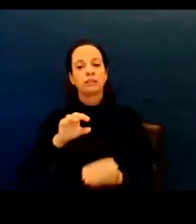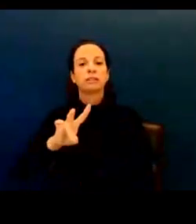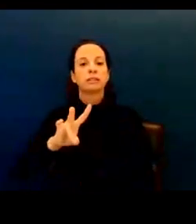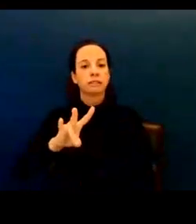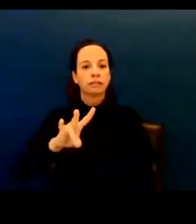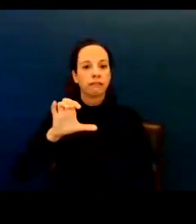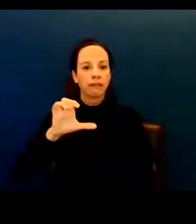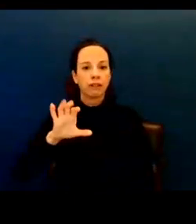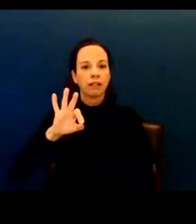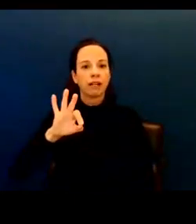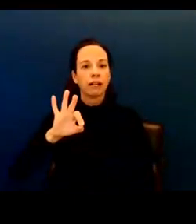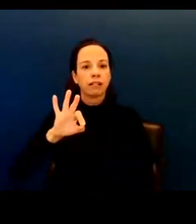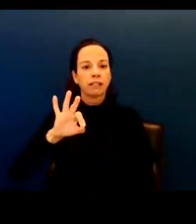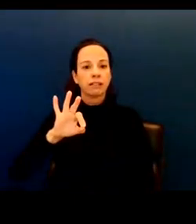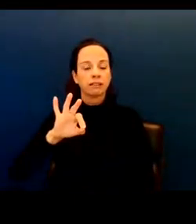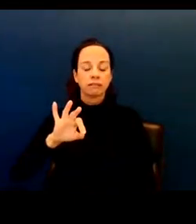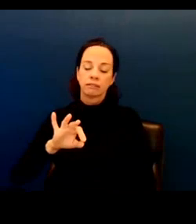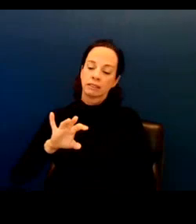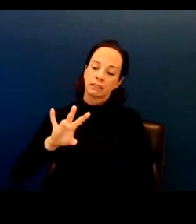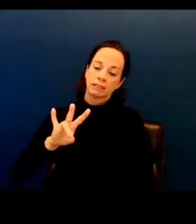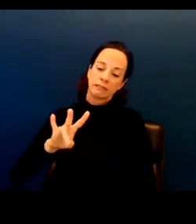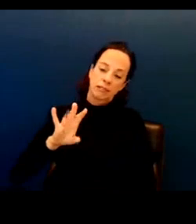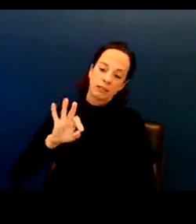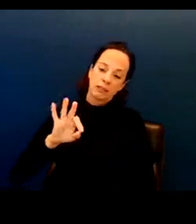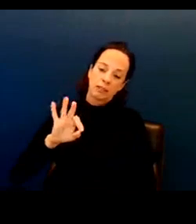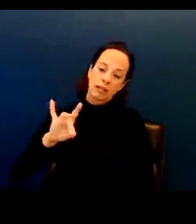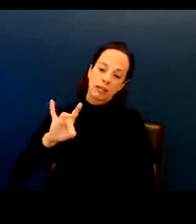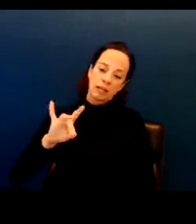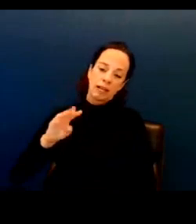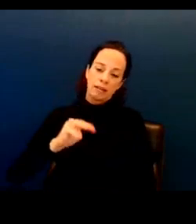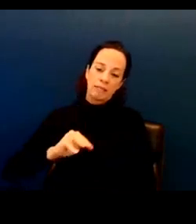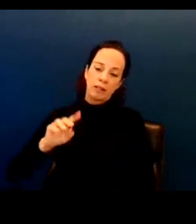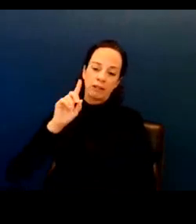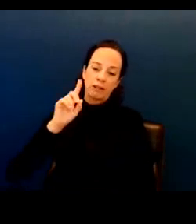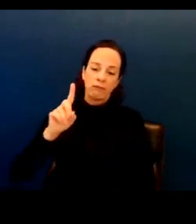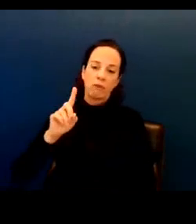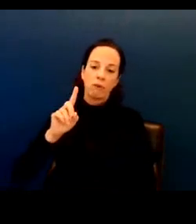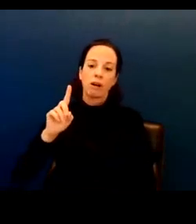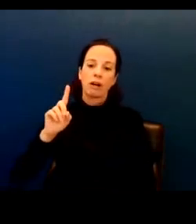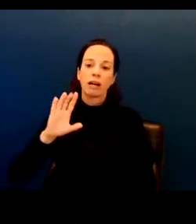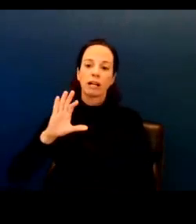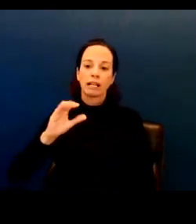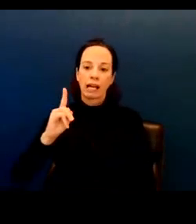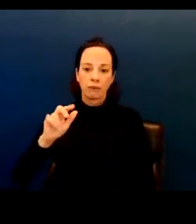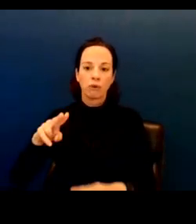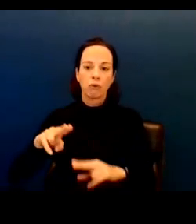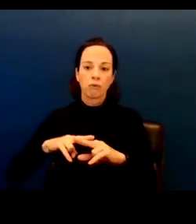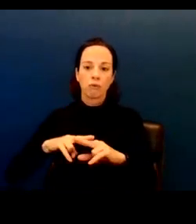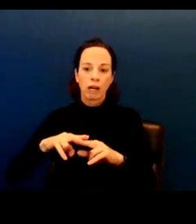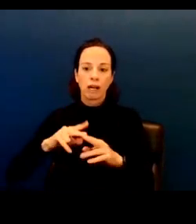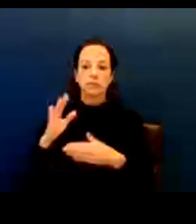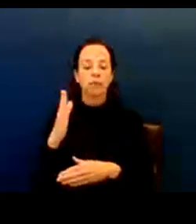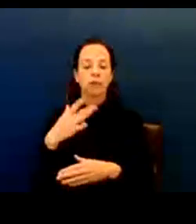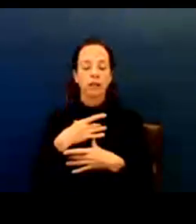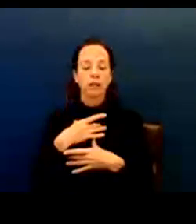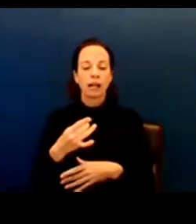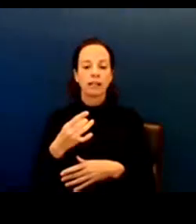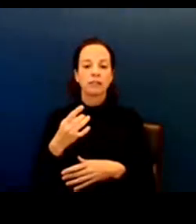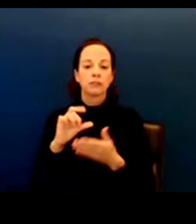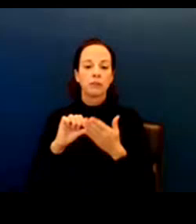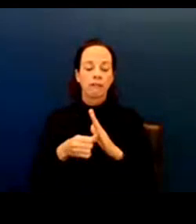$78,912,000 for 13 transit and intercity rail capital program projects. And I would like to